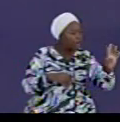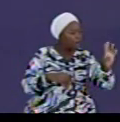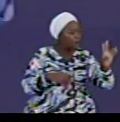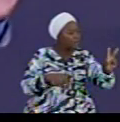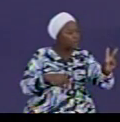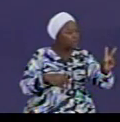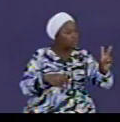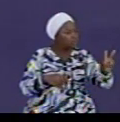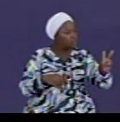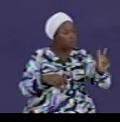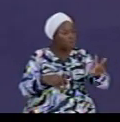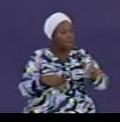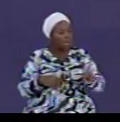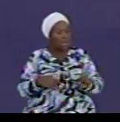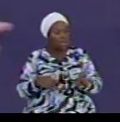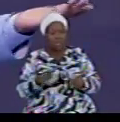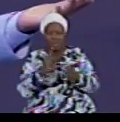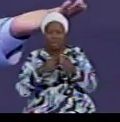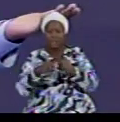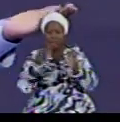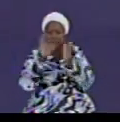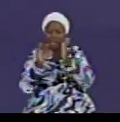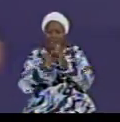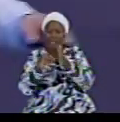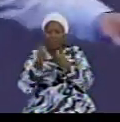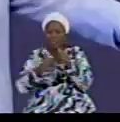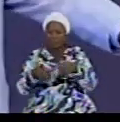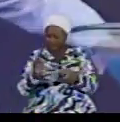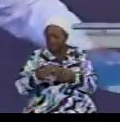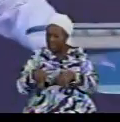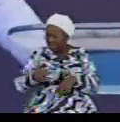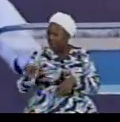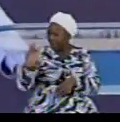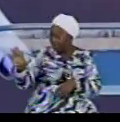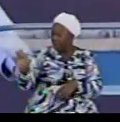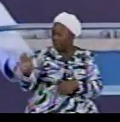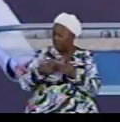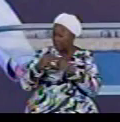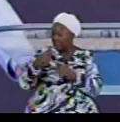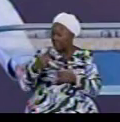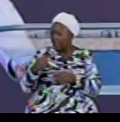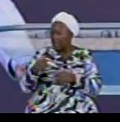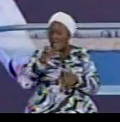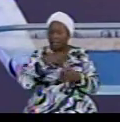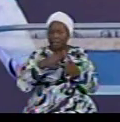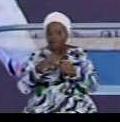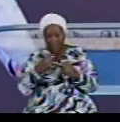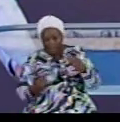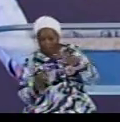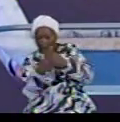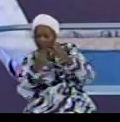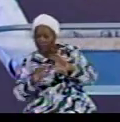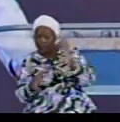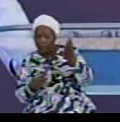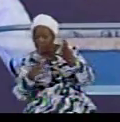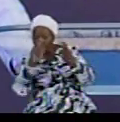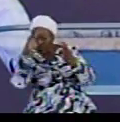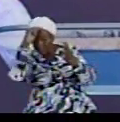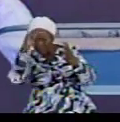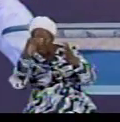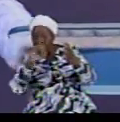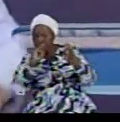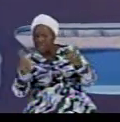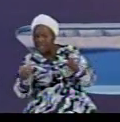1, 2, 3, 4, 4, 3, 2, 1. He counted every way, and there were four. And then he said, the appearance of the fourth one